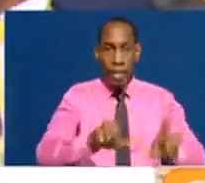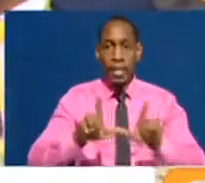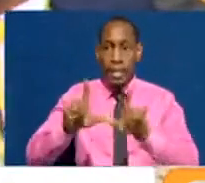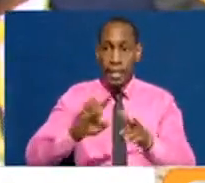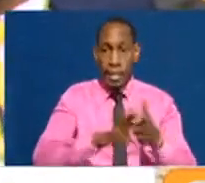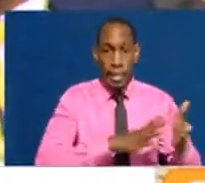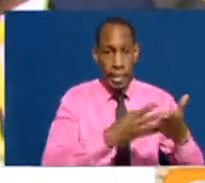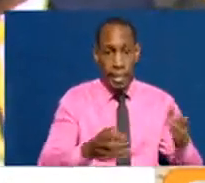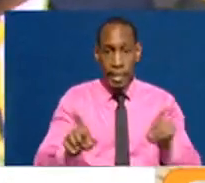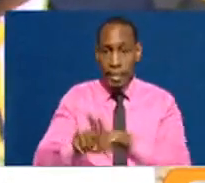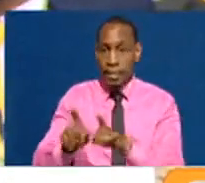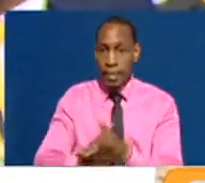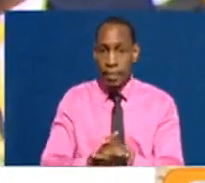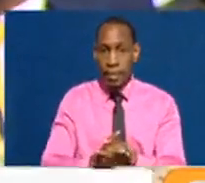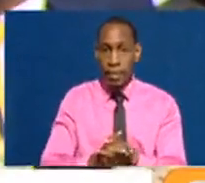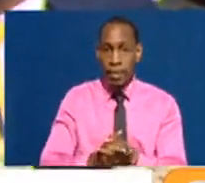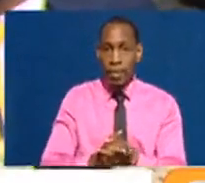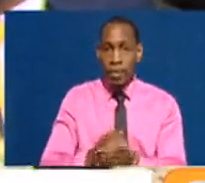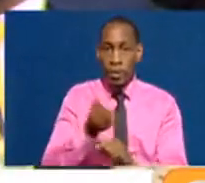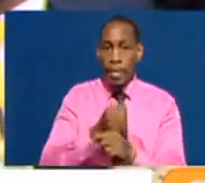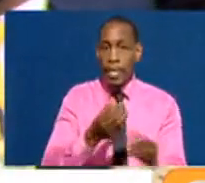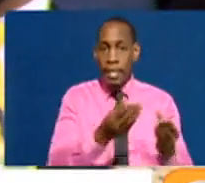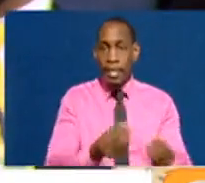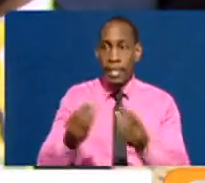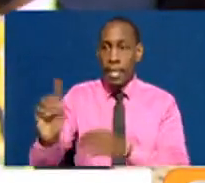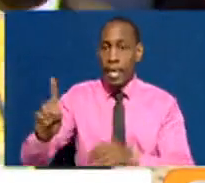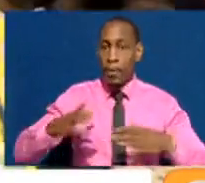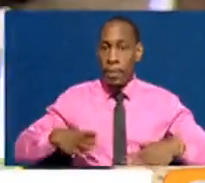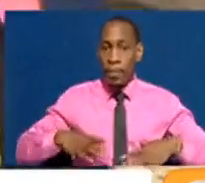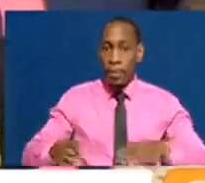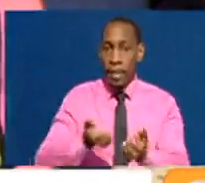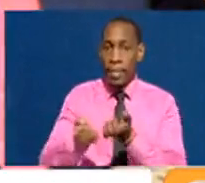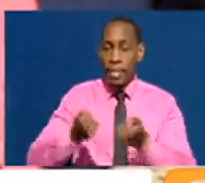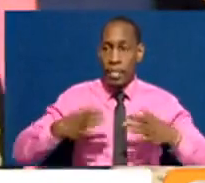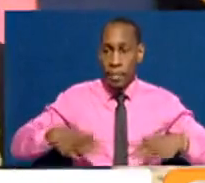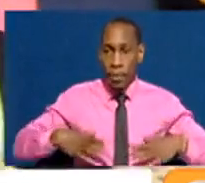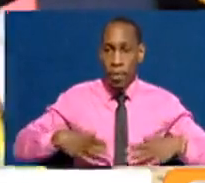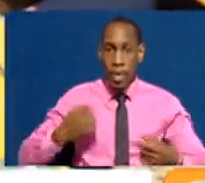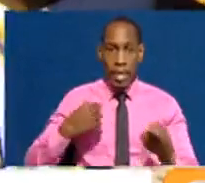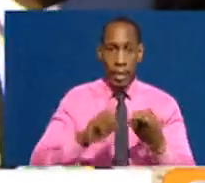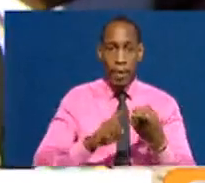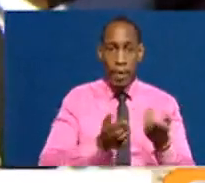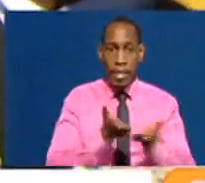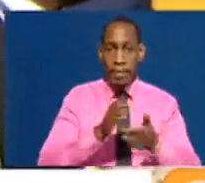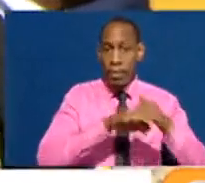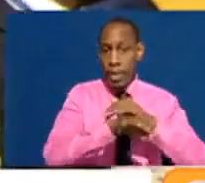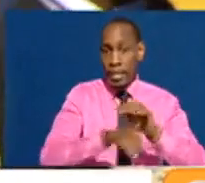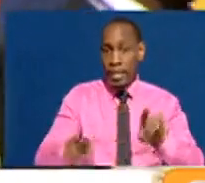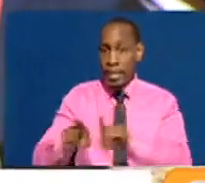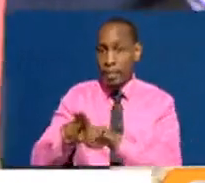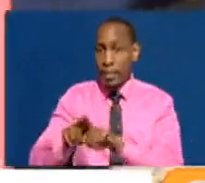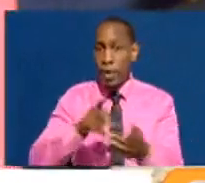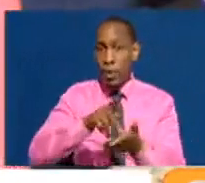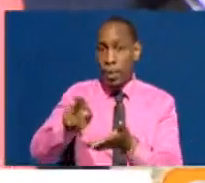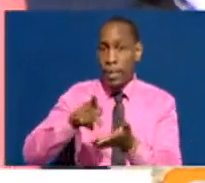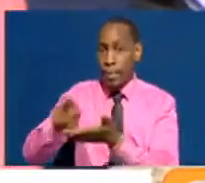regime and building systems to make it easier for Nairobi residents and business people to not only receive services, but to also pay